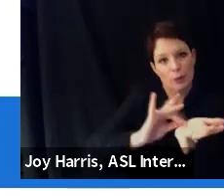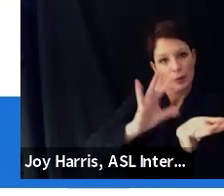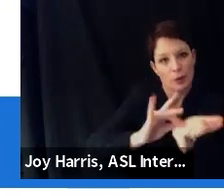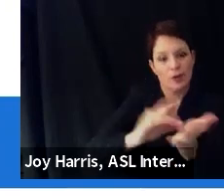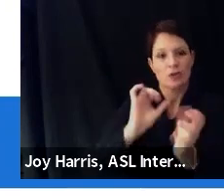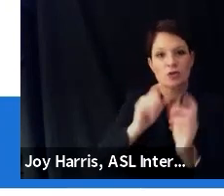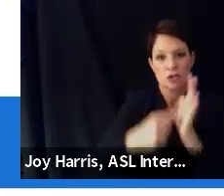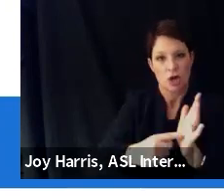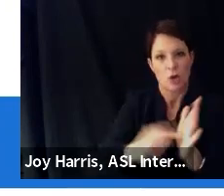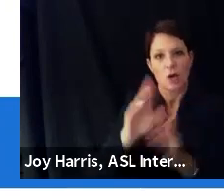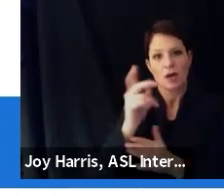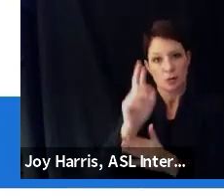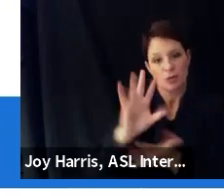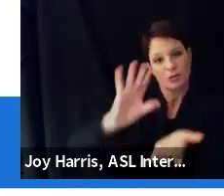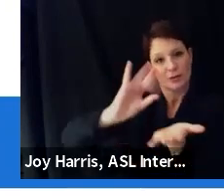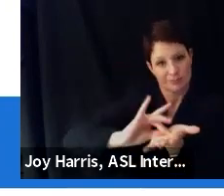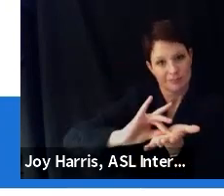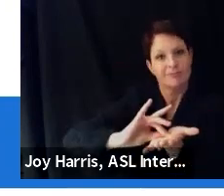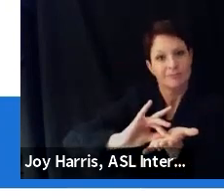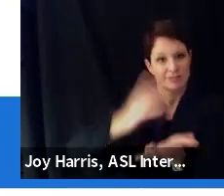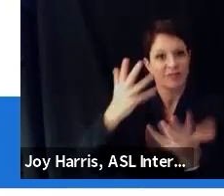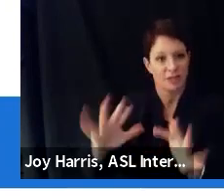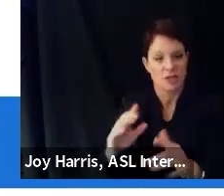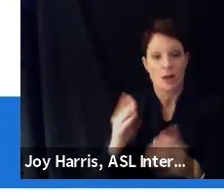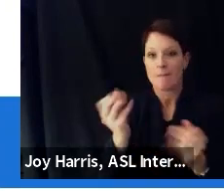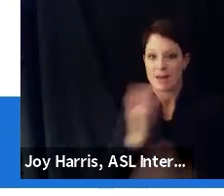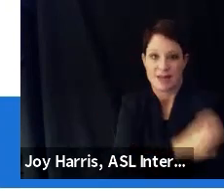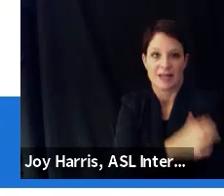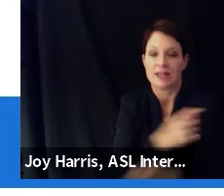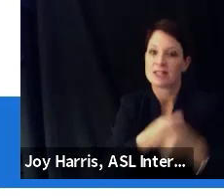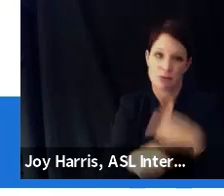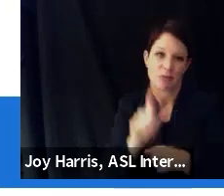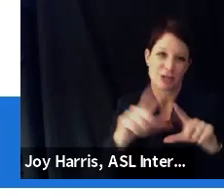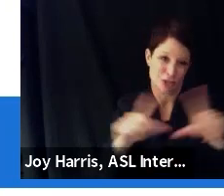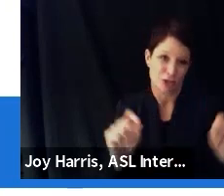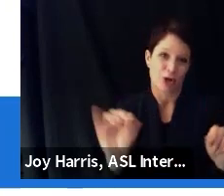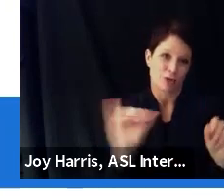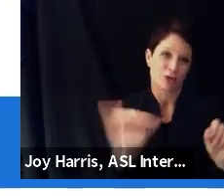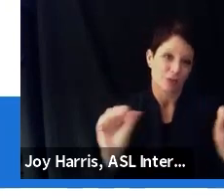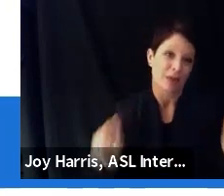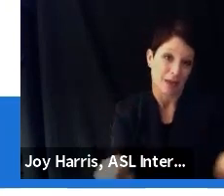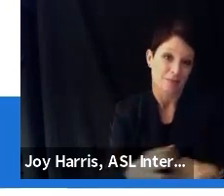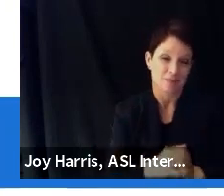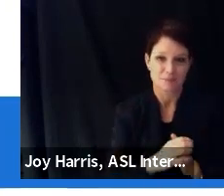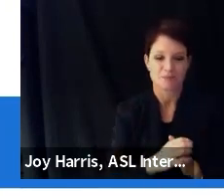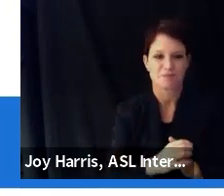dose directly on the laminate. And many clinics will be able to replace your card altogether. So that shouldn't be a reason that you